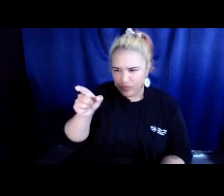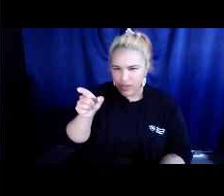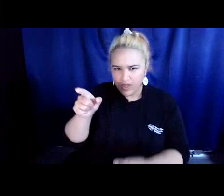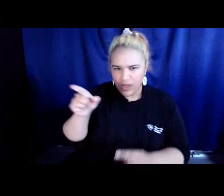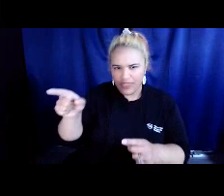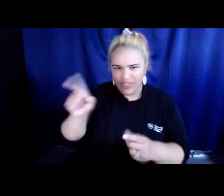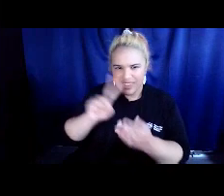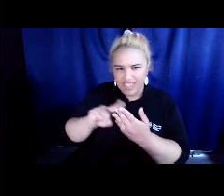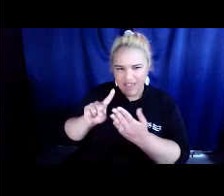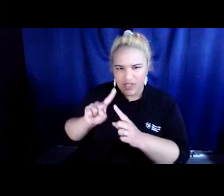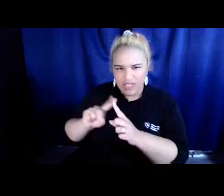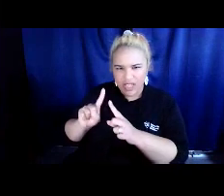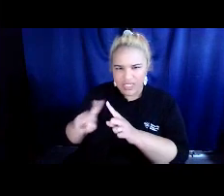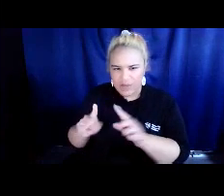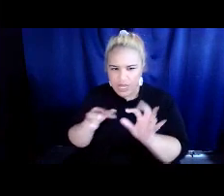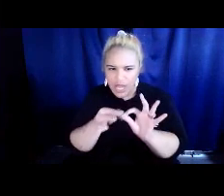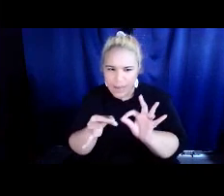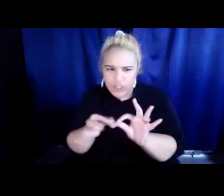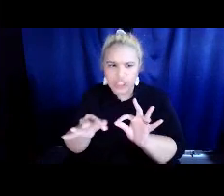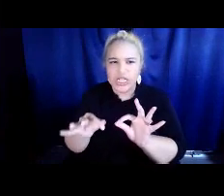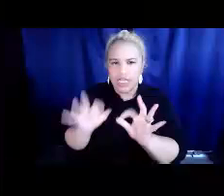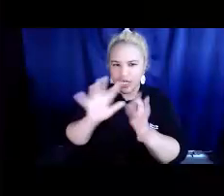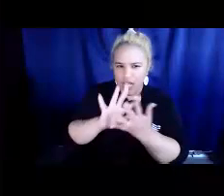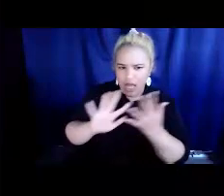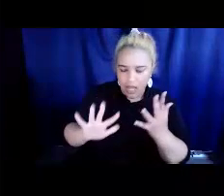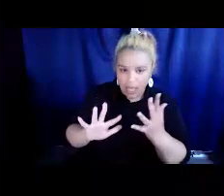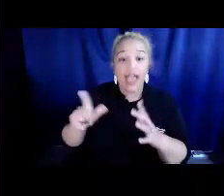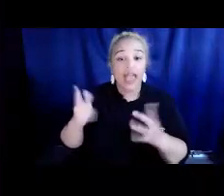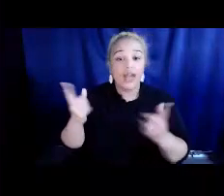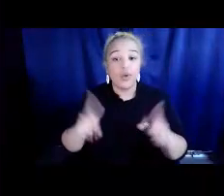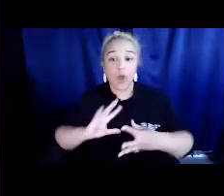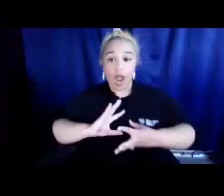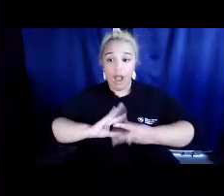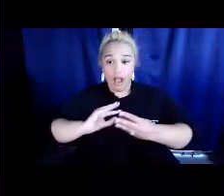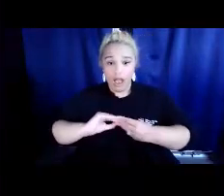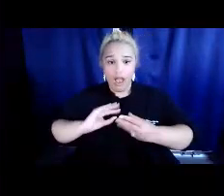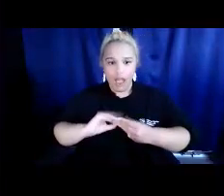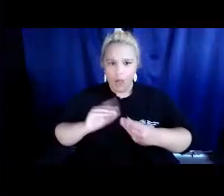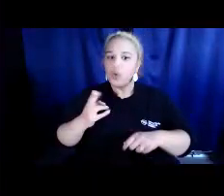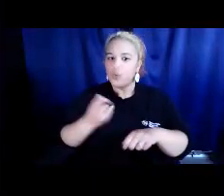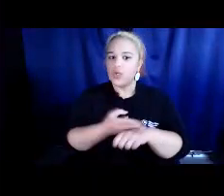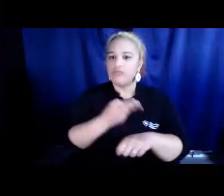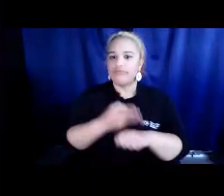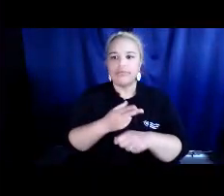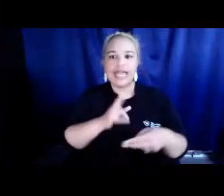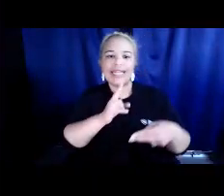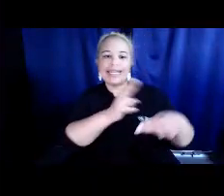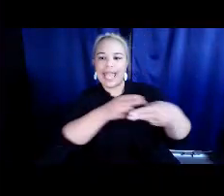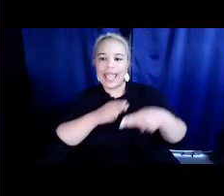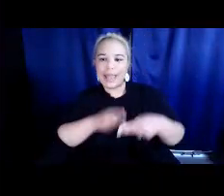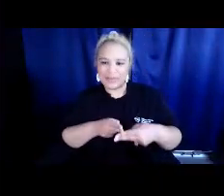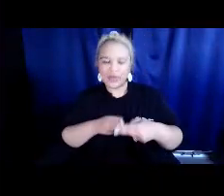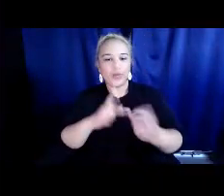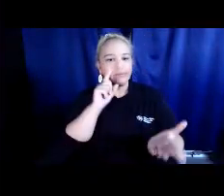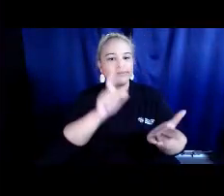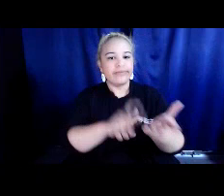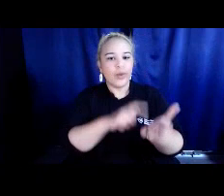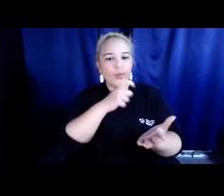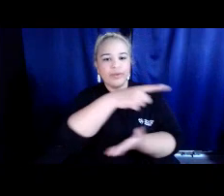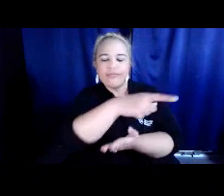and live captioning. After the webinar, we edit the transcript and fix any captioning errors before uploading the webinar to